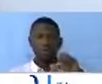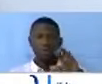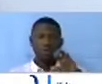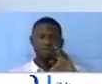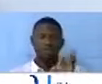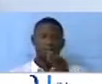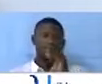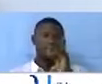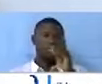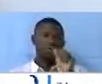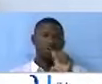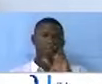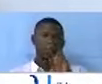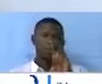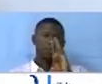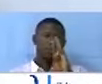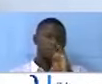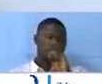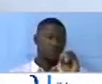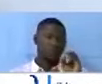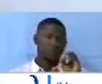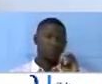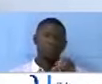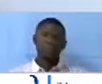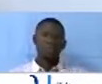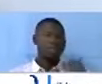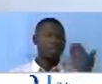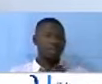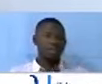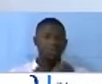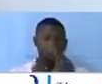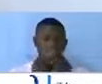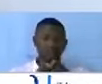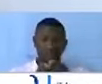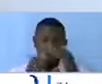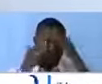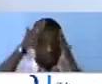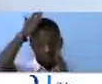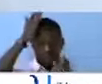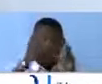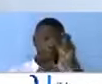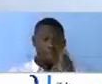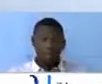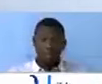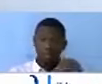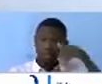throughout, he has never ever mentioned a military officer in the